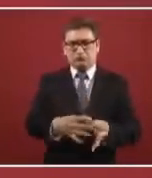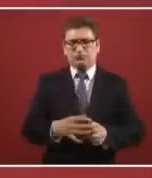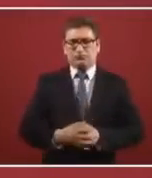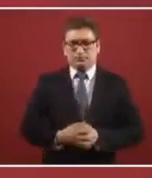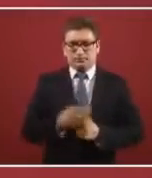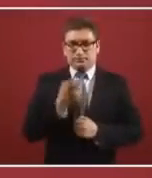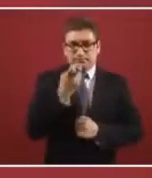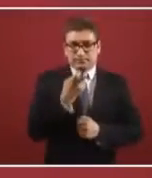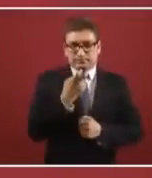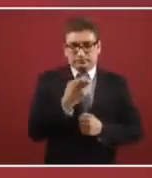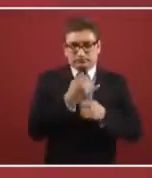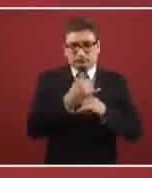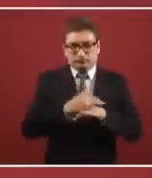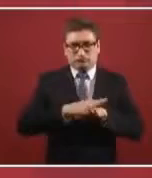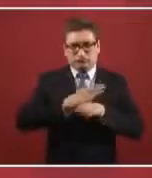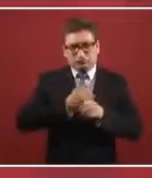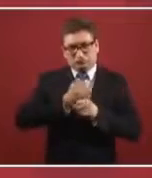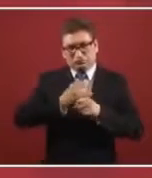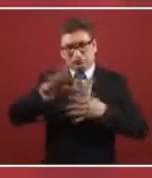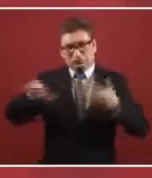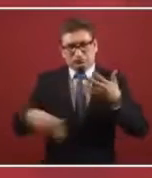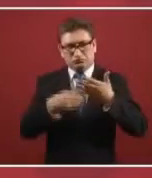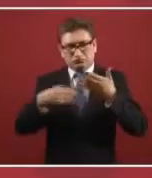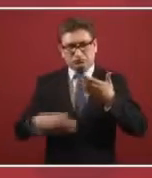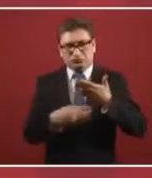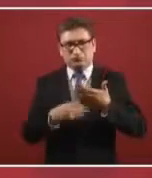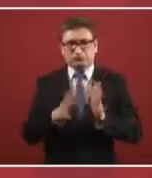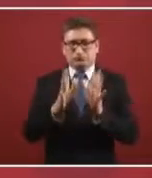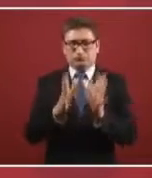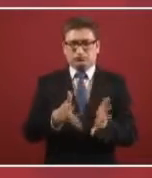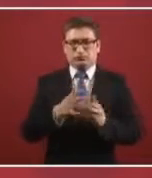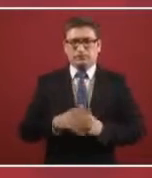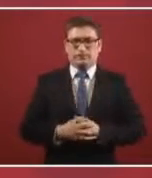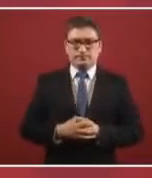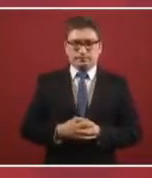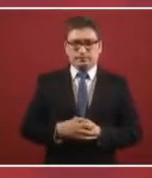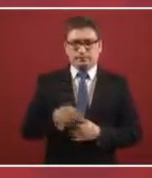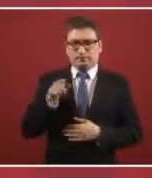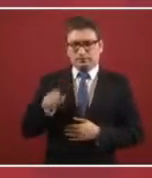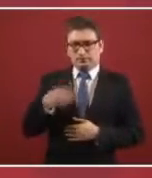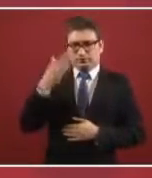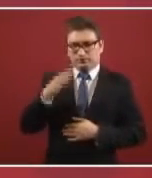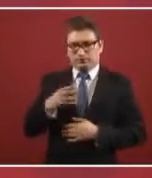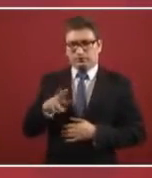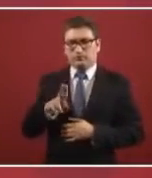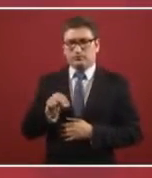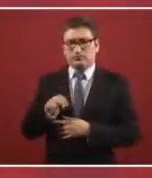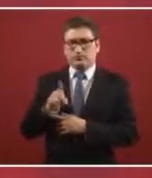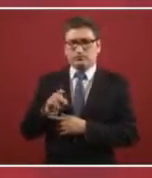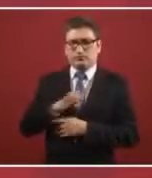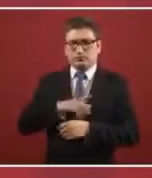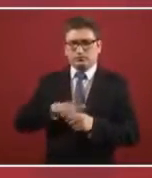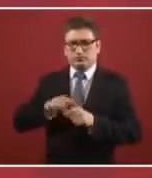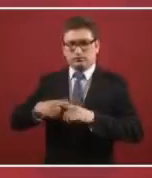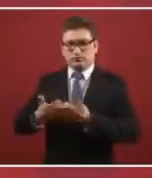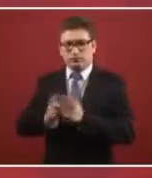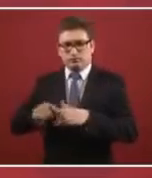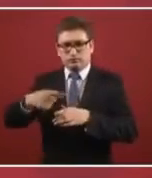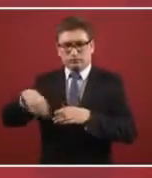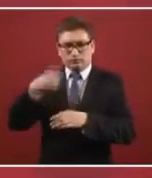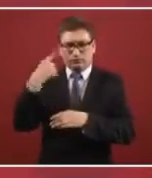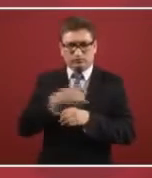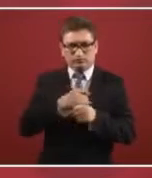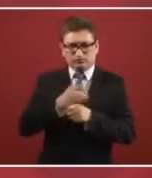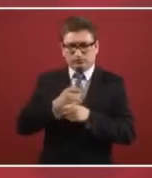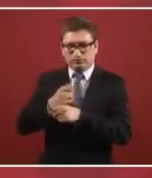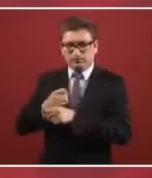responded ya to, de la and they are de las forming nuevas part investigaciones of por some of the parte de la unidad investigations on the part of especializada the y un aspecto specialized muy union. significativo And a